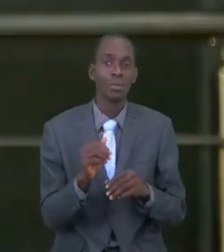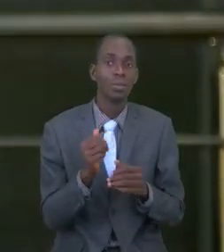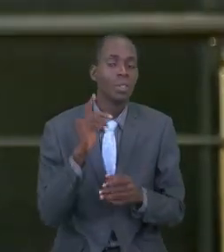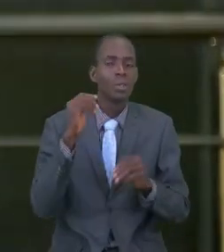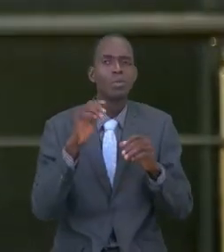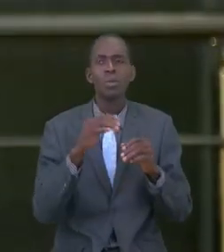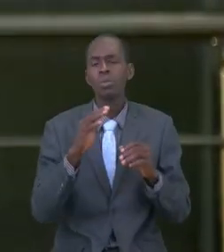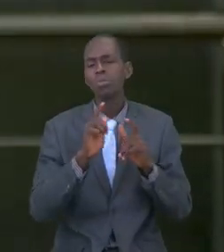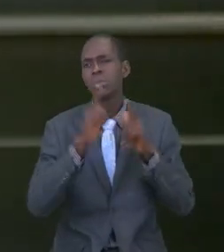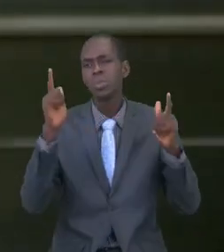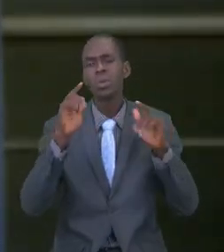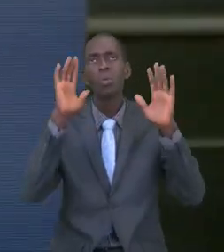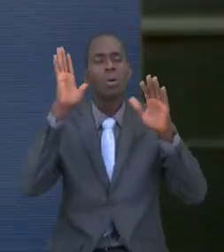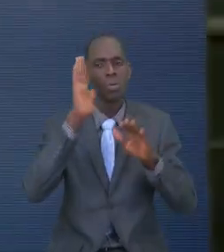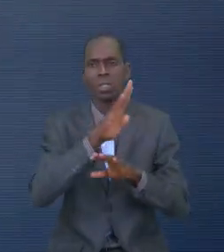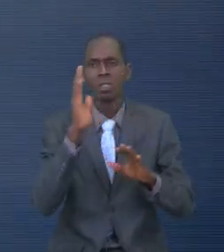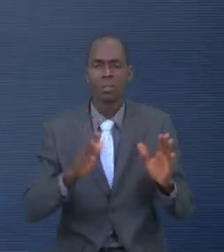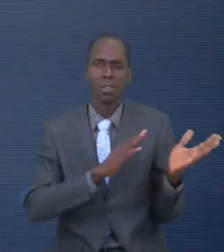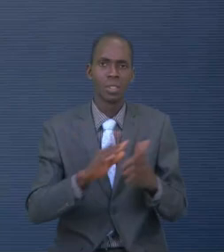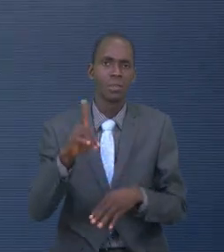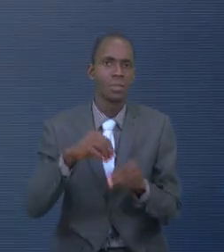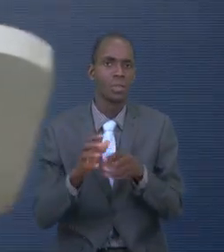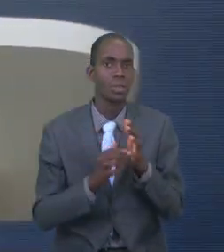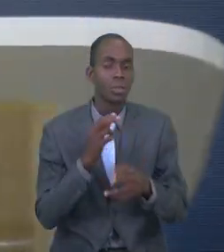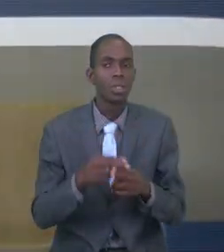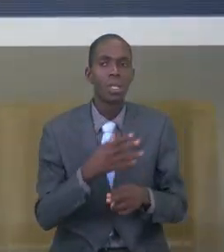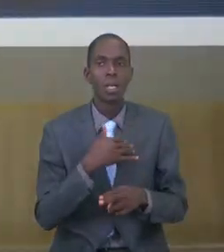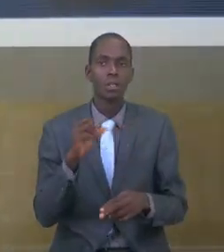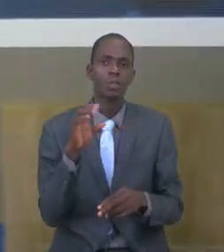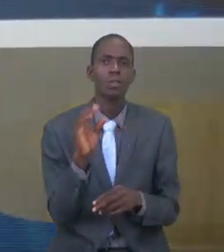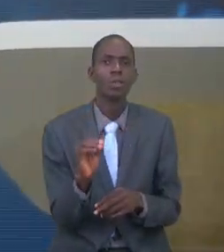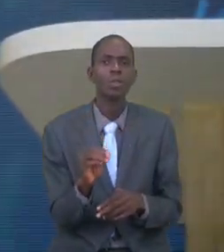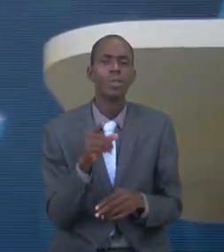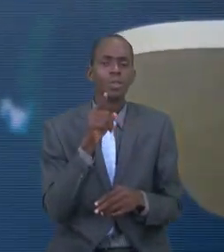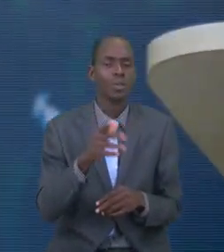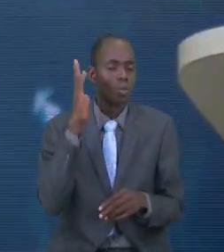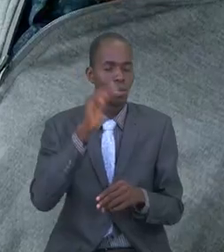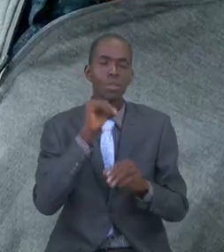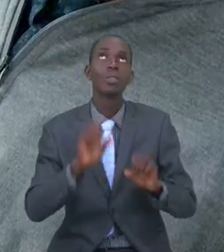never leave you. Amen. And so, you will not give up.